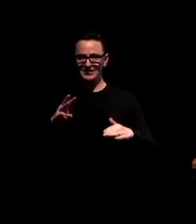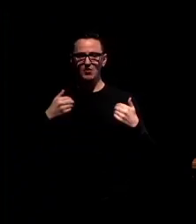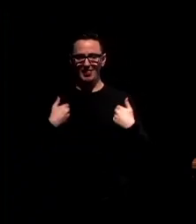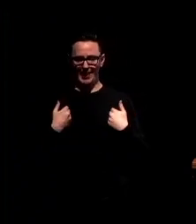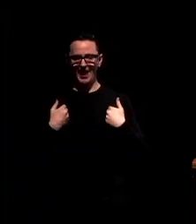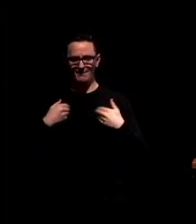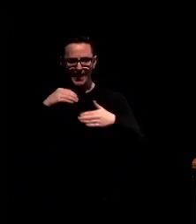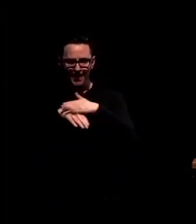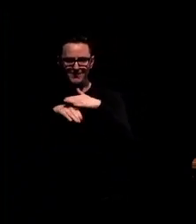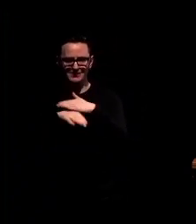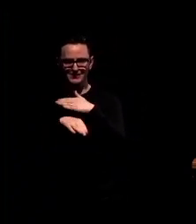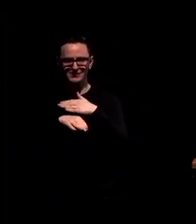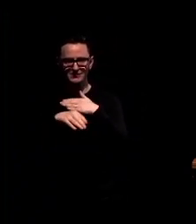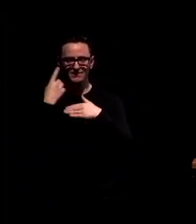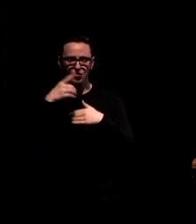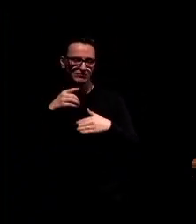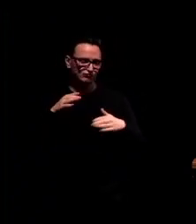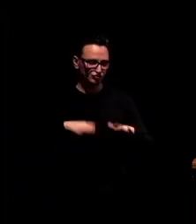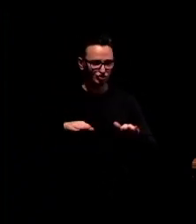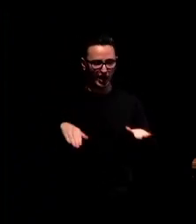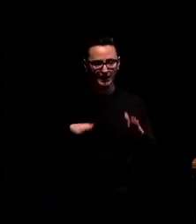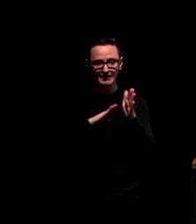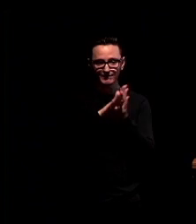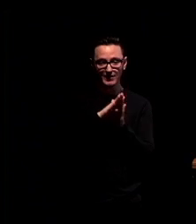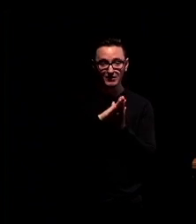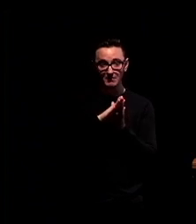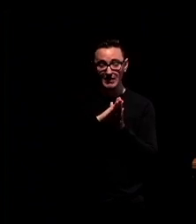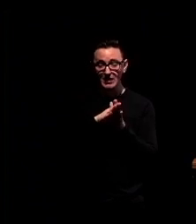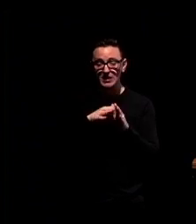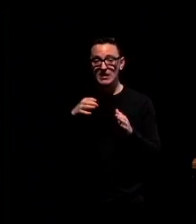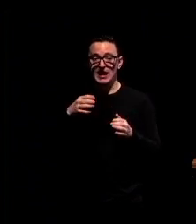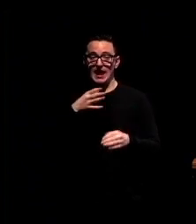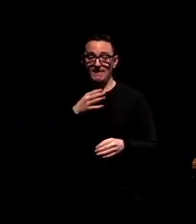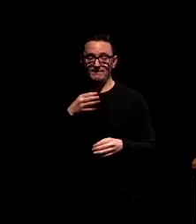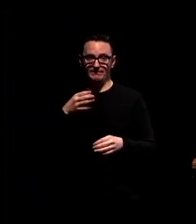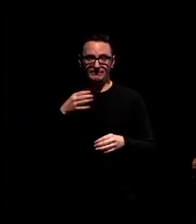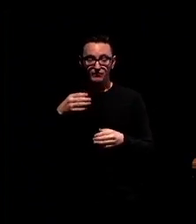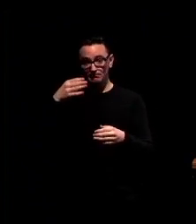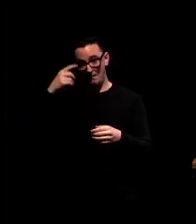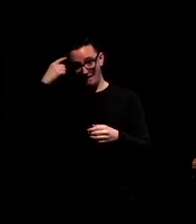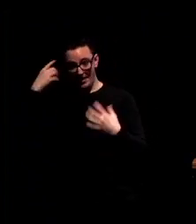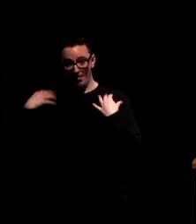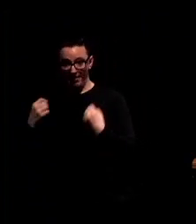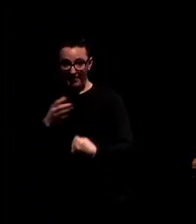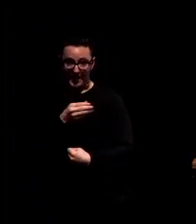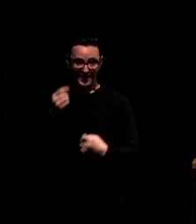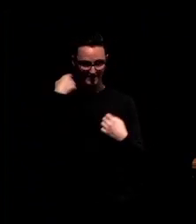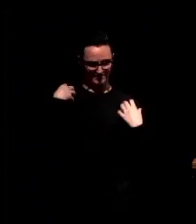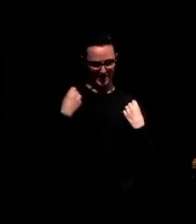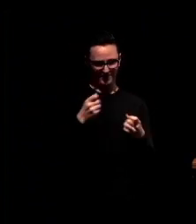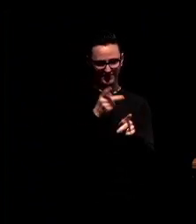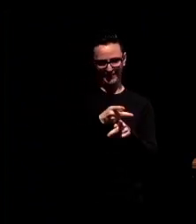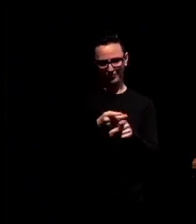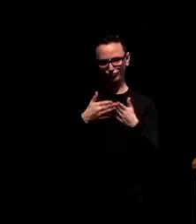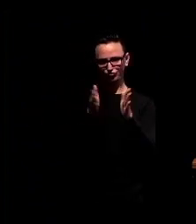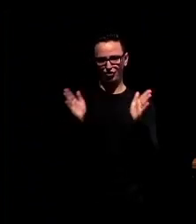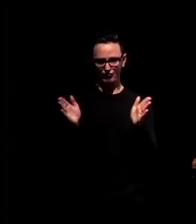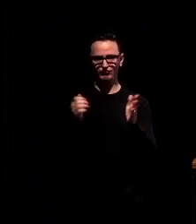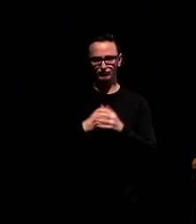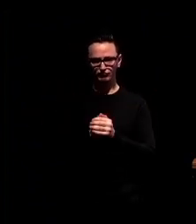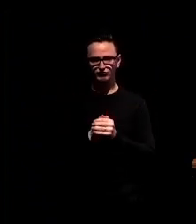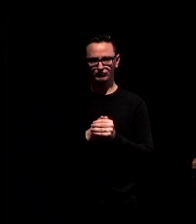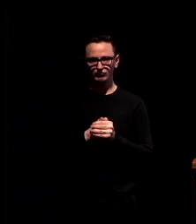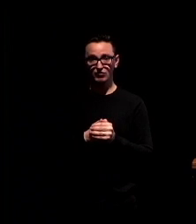that's really important for child development, both in terms of mental health and health care. Peer specialists is another way to